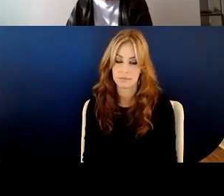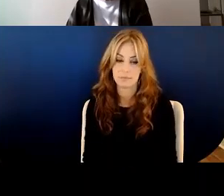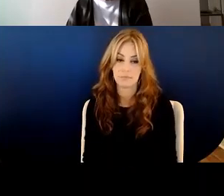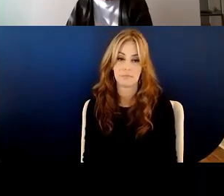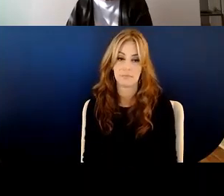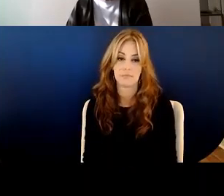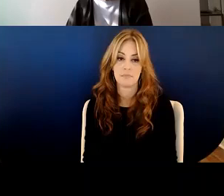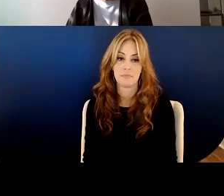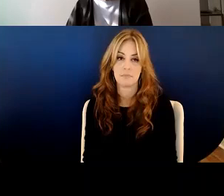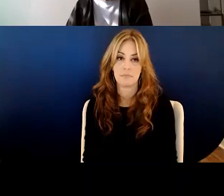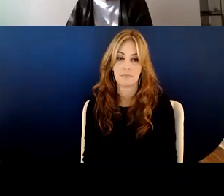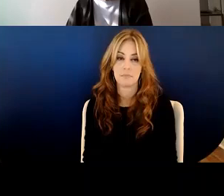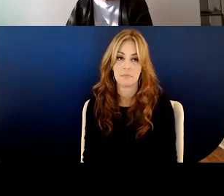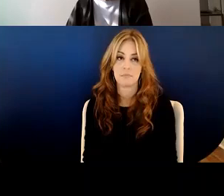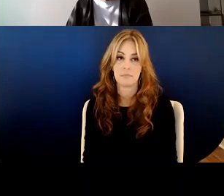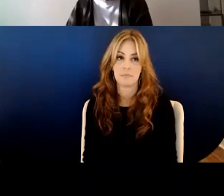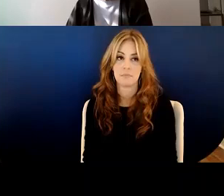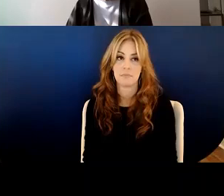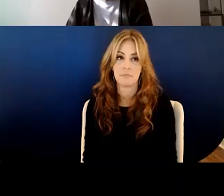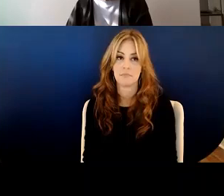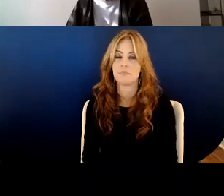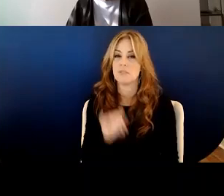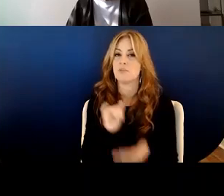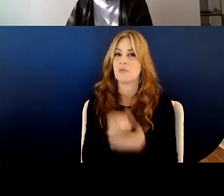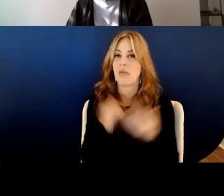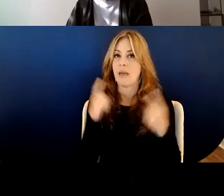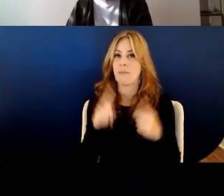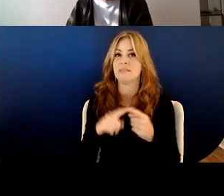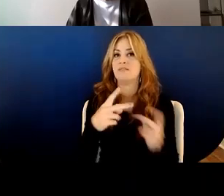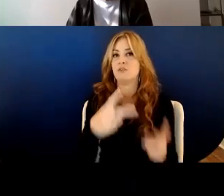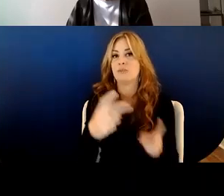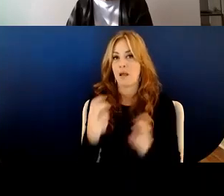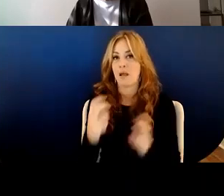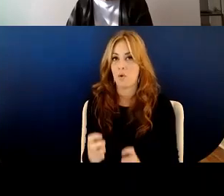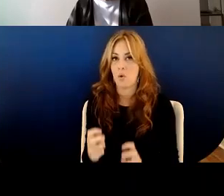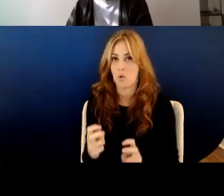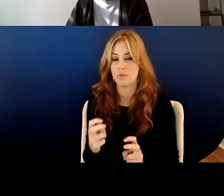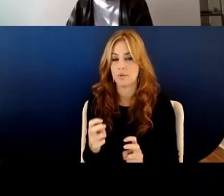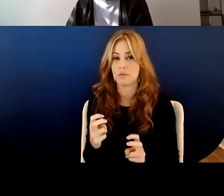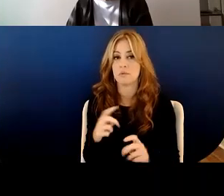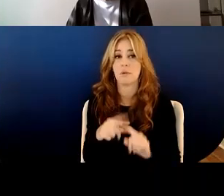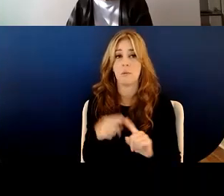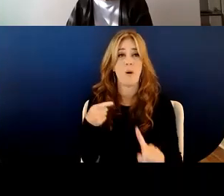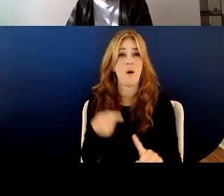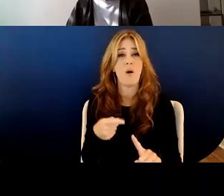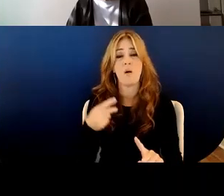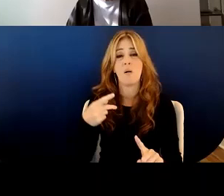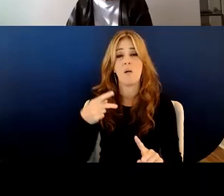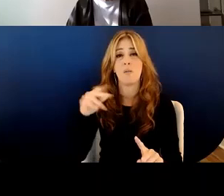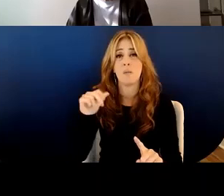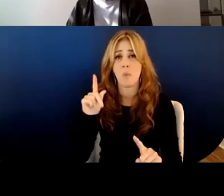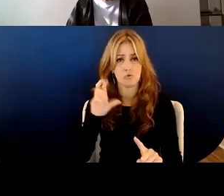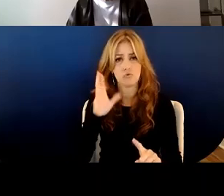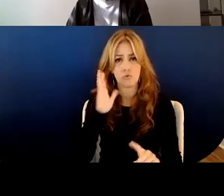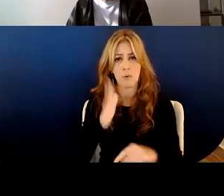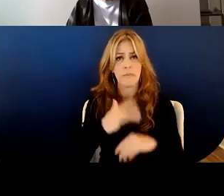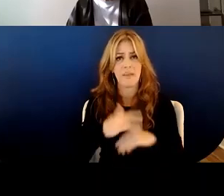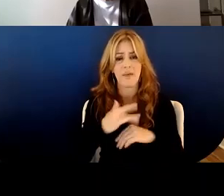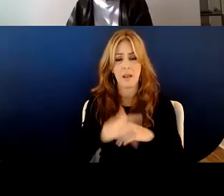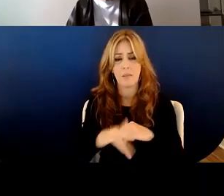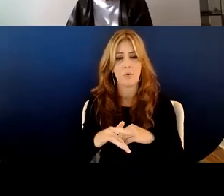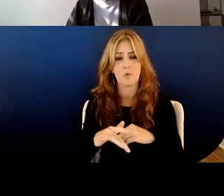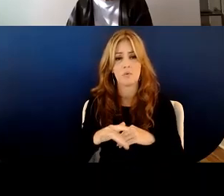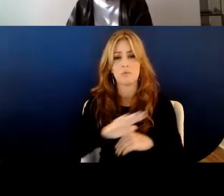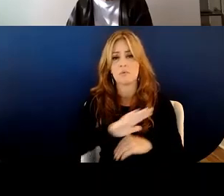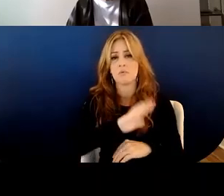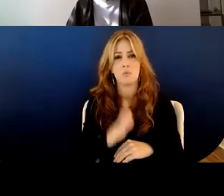So that's what would happen if you were to download it. But the posters are going to be available. We never take